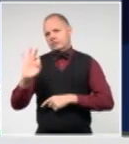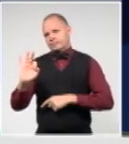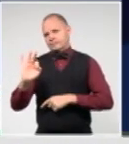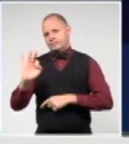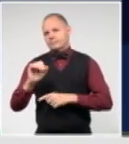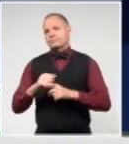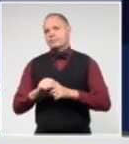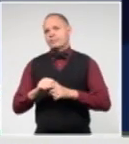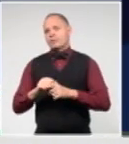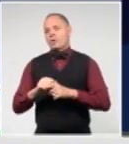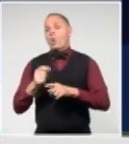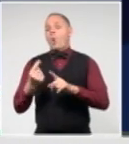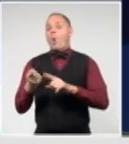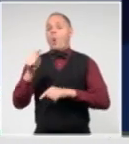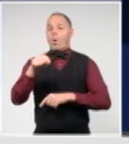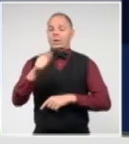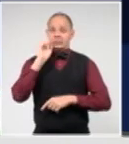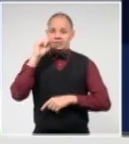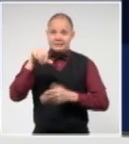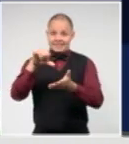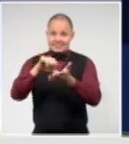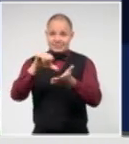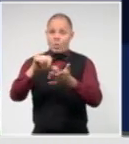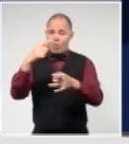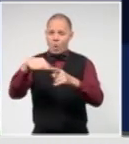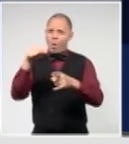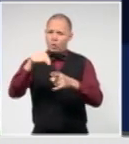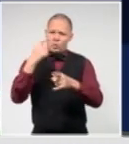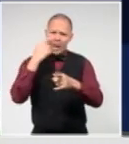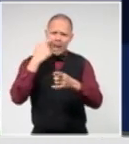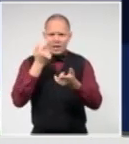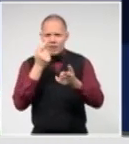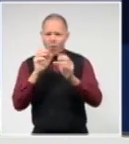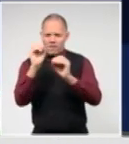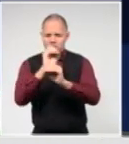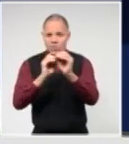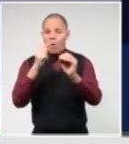586 in the Genetic Engineering and Biotechnology Center Lab,